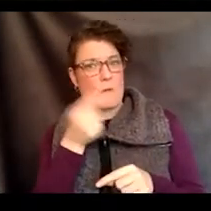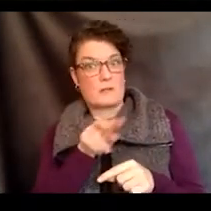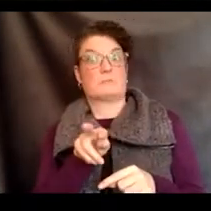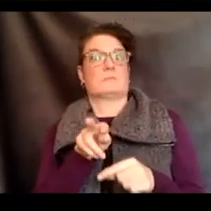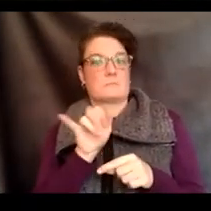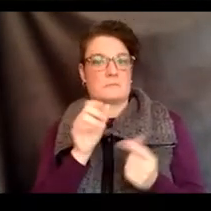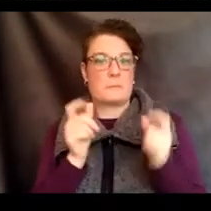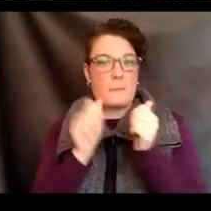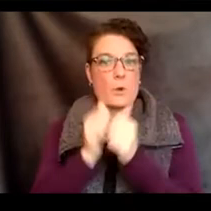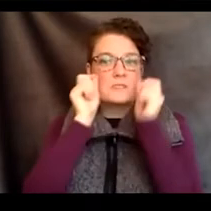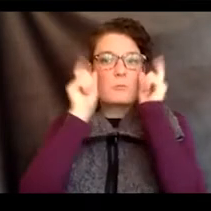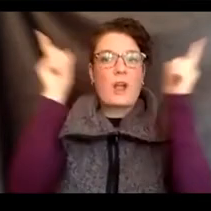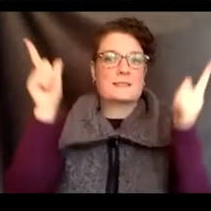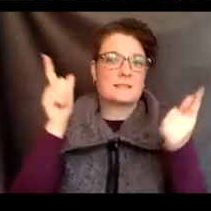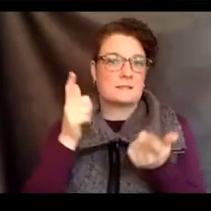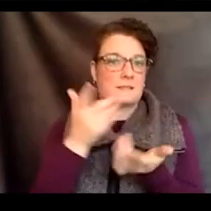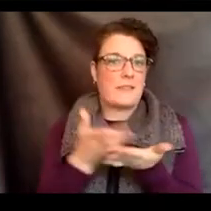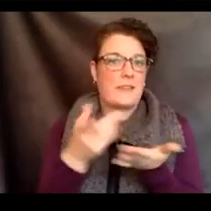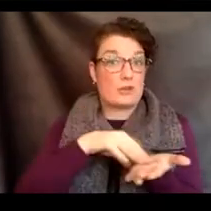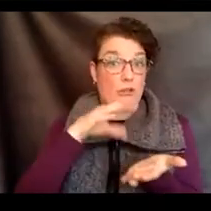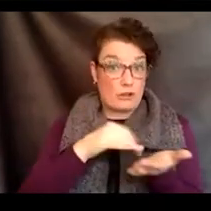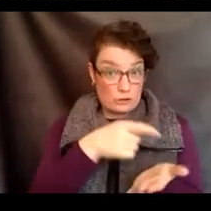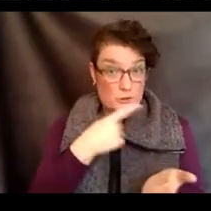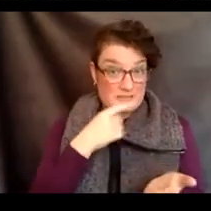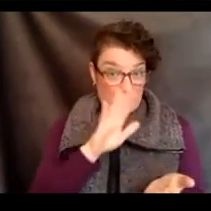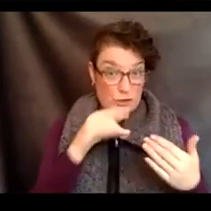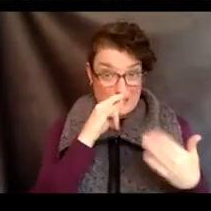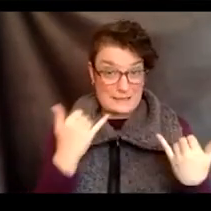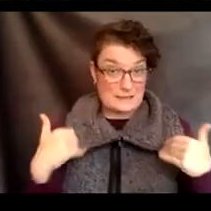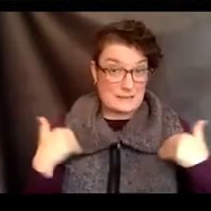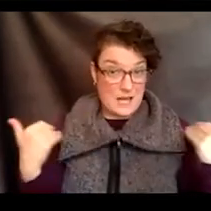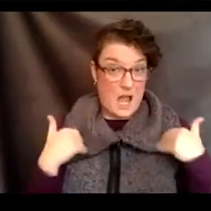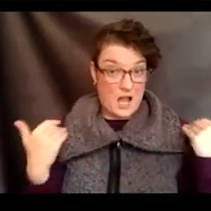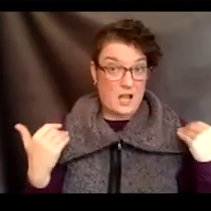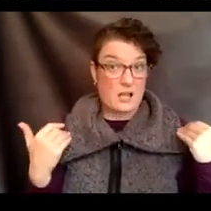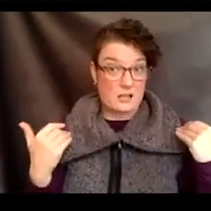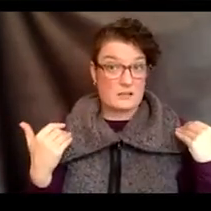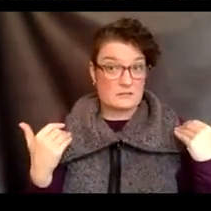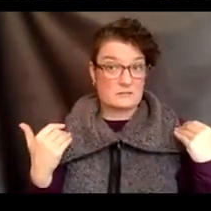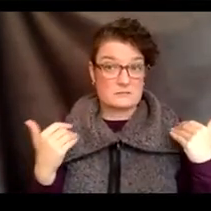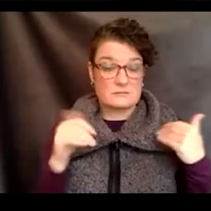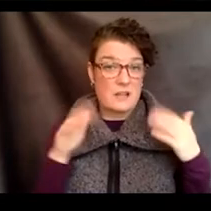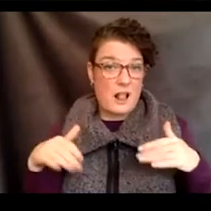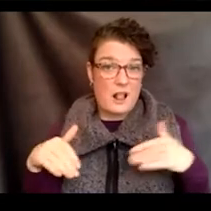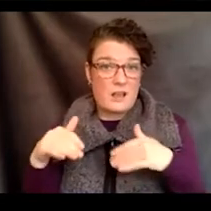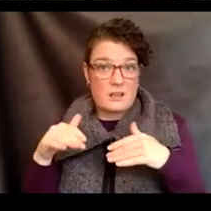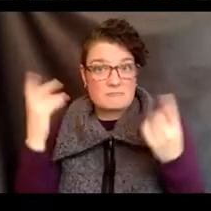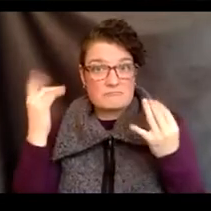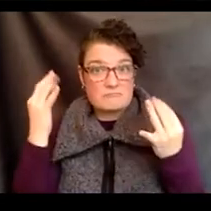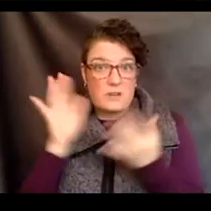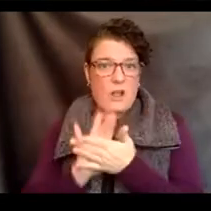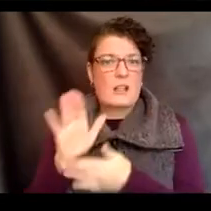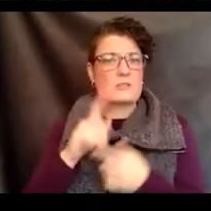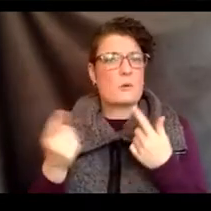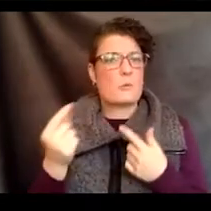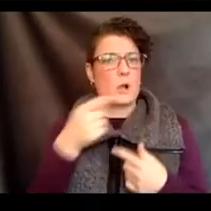learned through this process of making the film? You know, you said your kids, I think, are a little bit younger and aren't yet looking at colleges, but, you know, what did you learn for